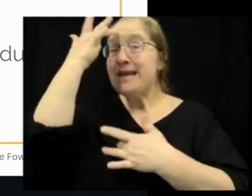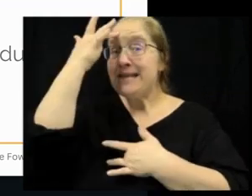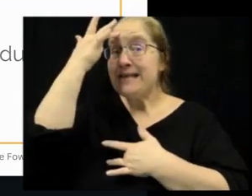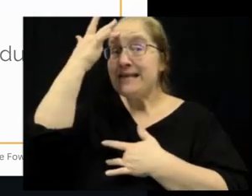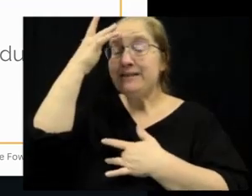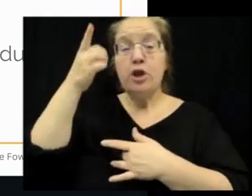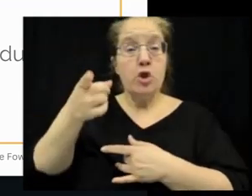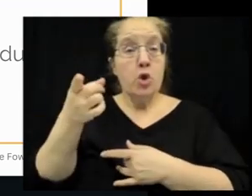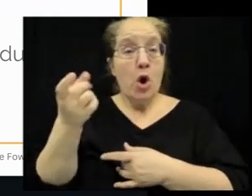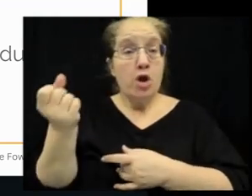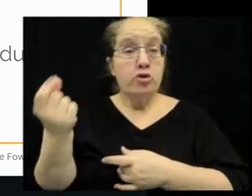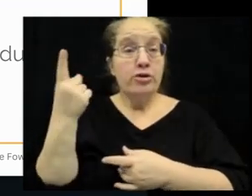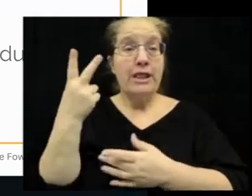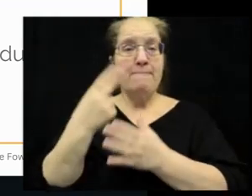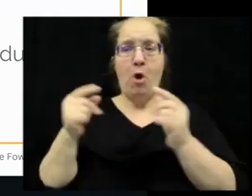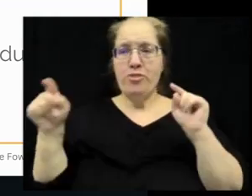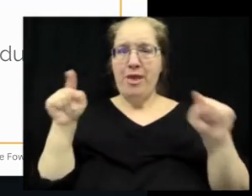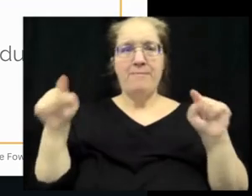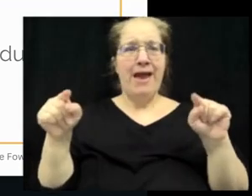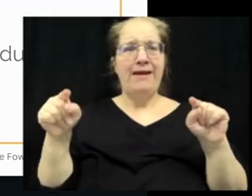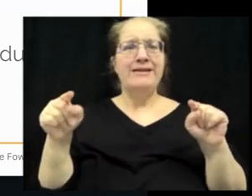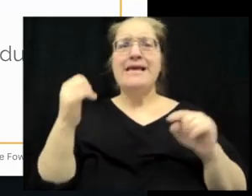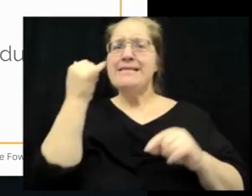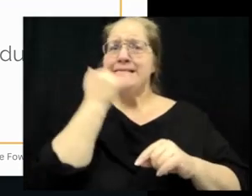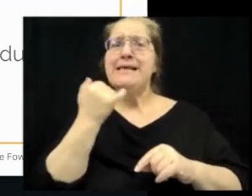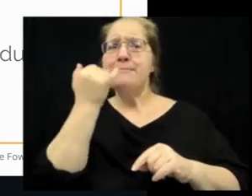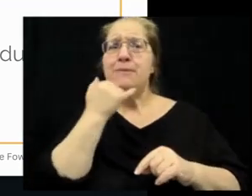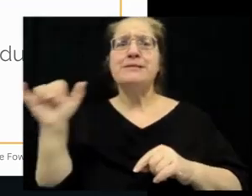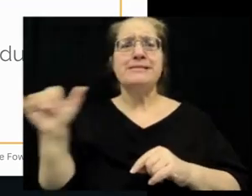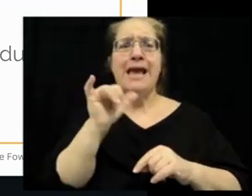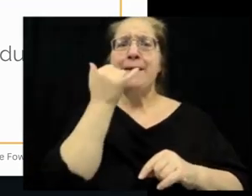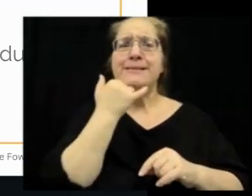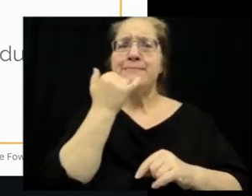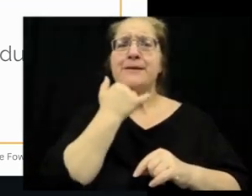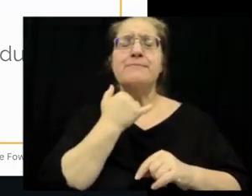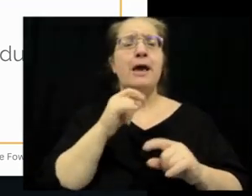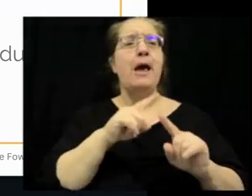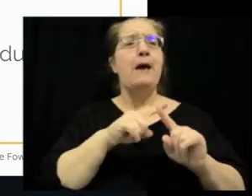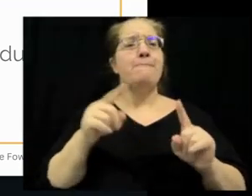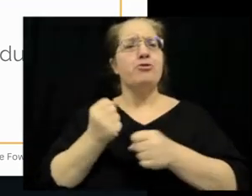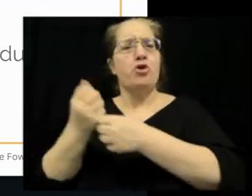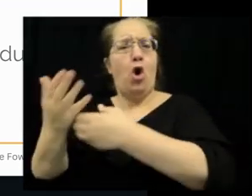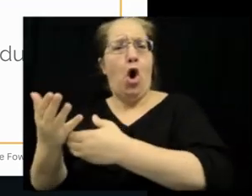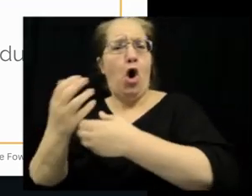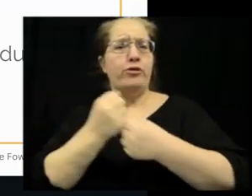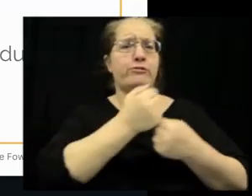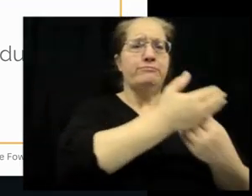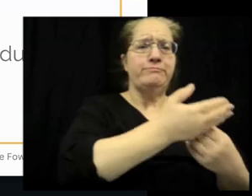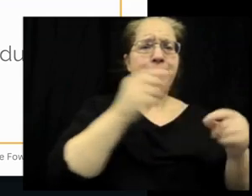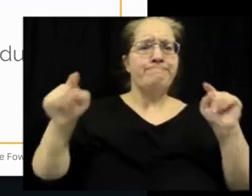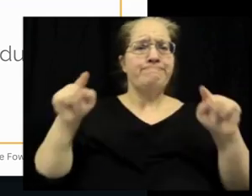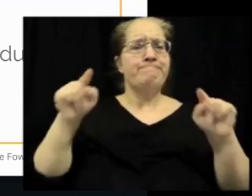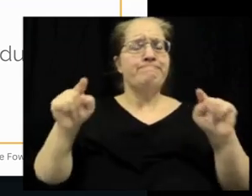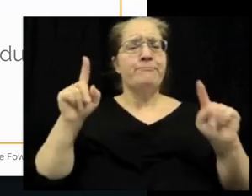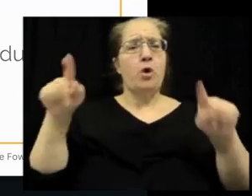you understand that both of them had the symptoms, the same symptoms, but yet the cause for them going